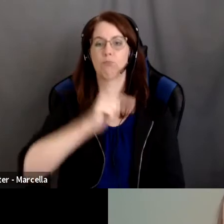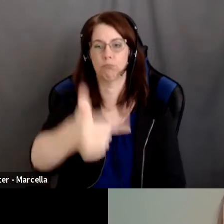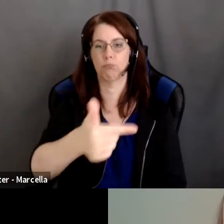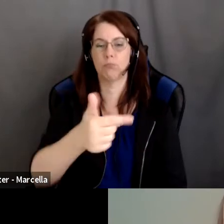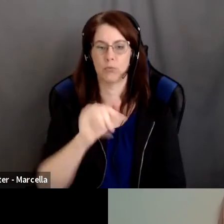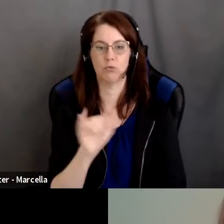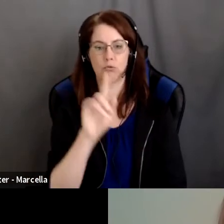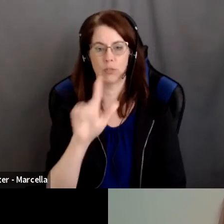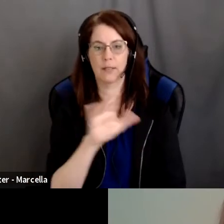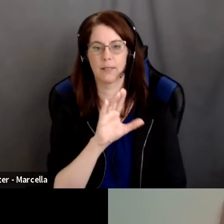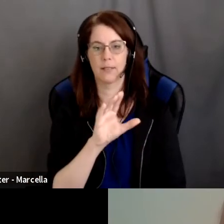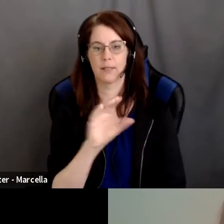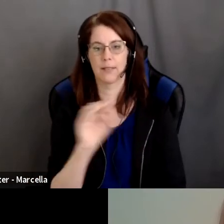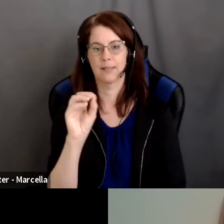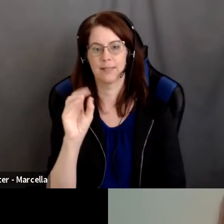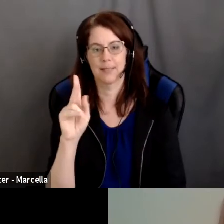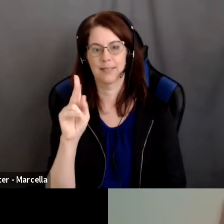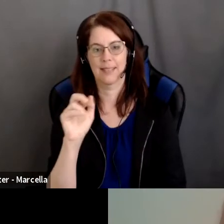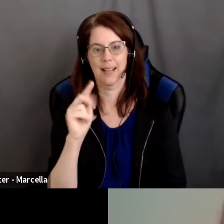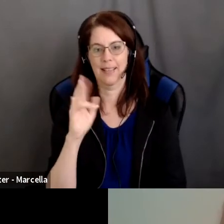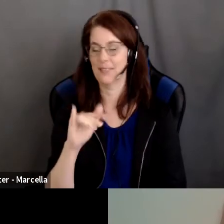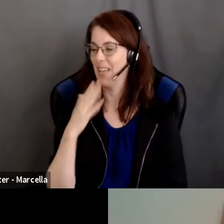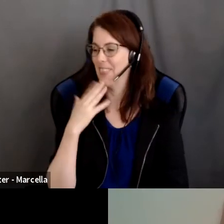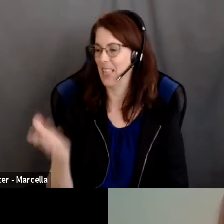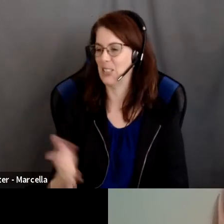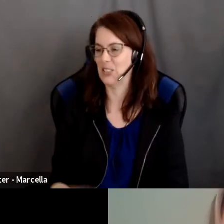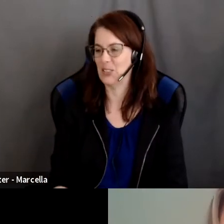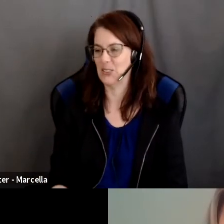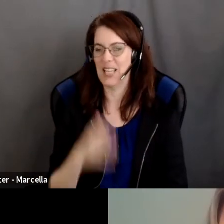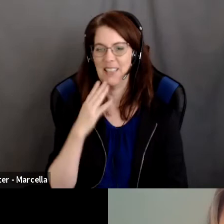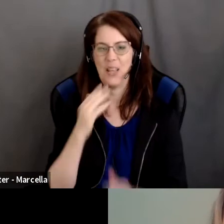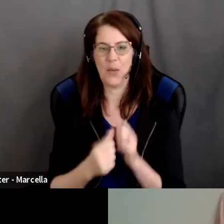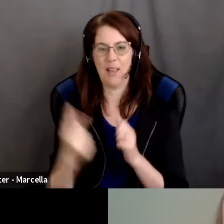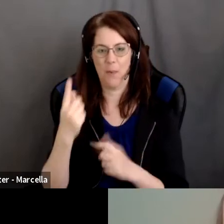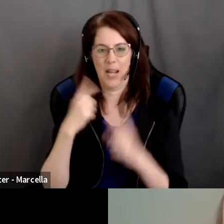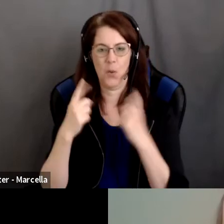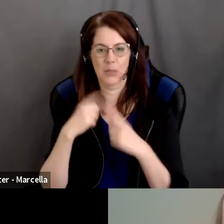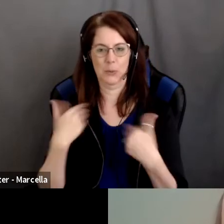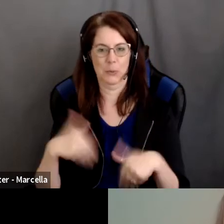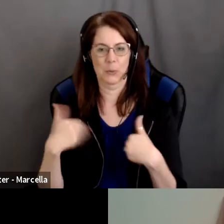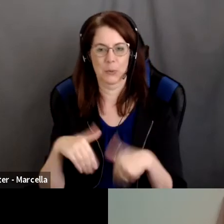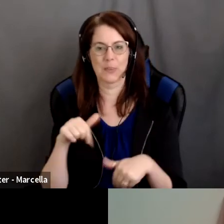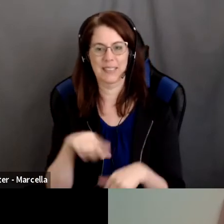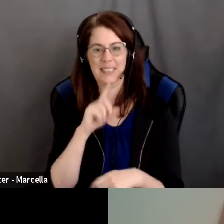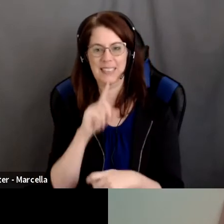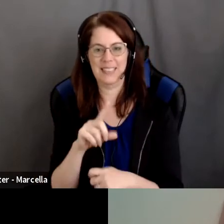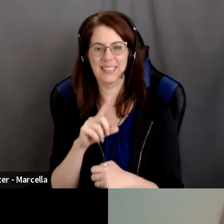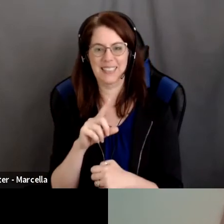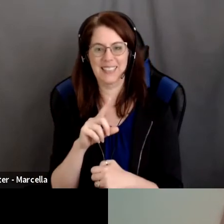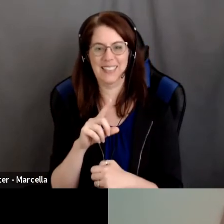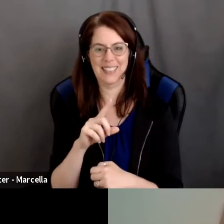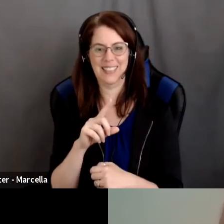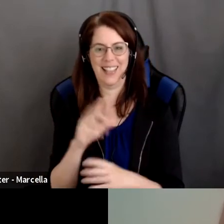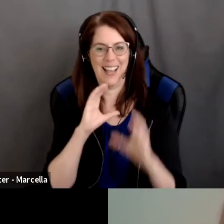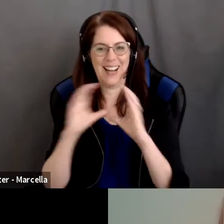Jill and Kathy. Okay, thank you. Thank you so much. Thank you, everybody, for your questions. My goodness, this is the